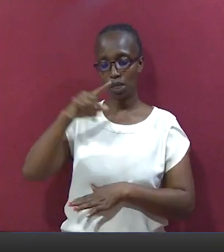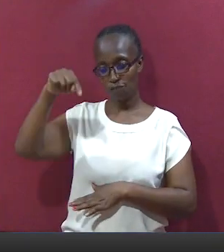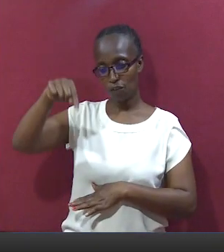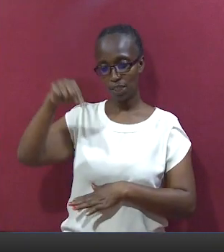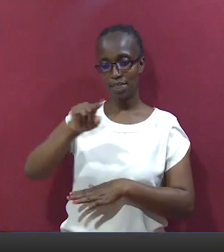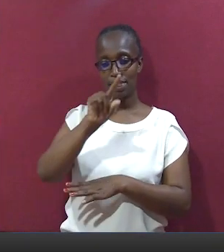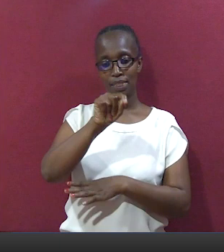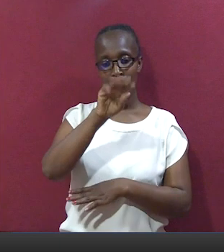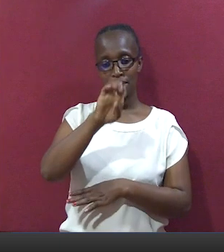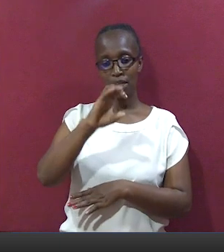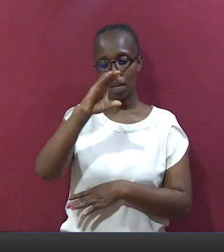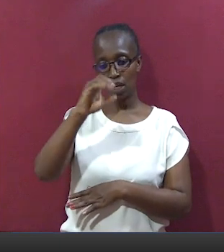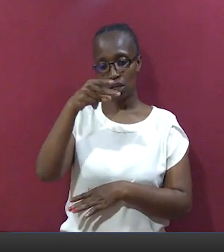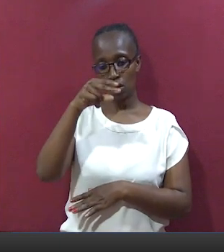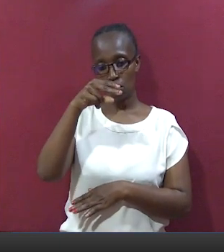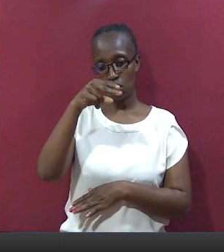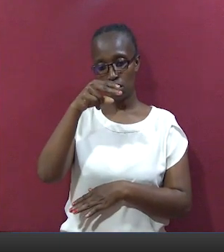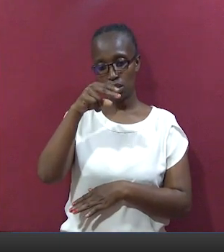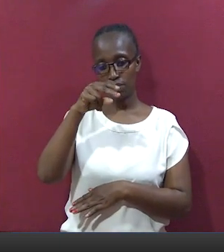techno city